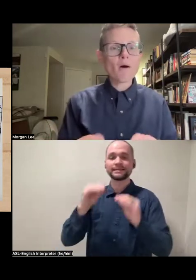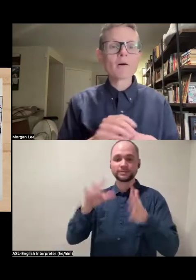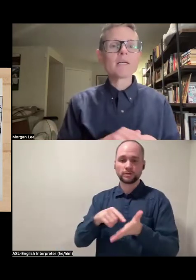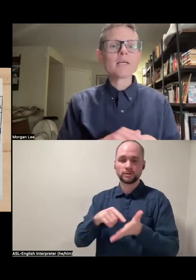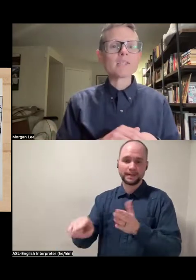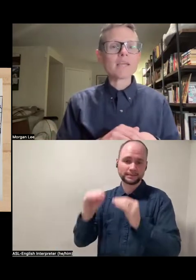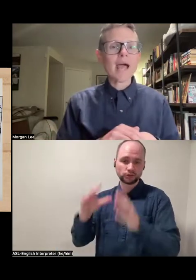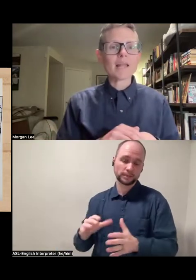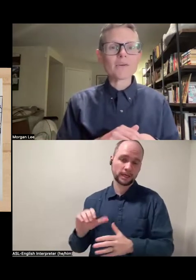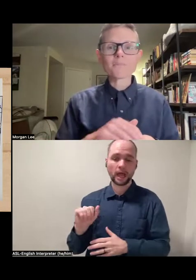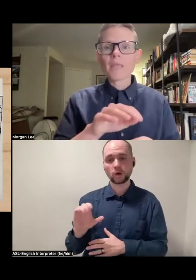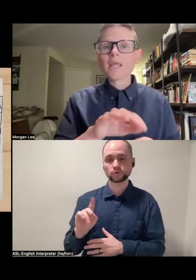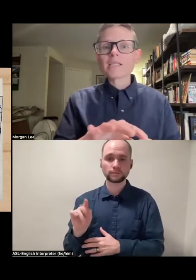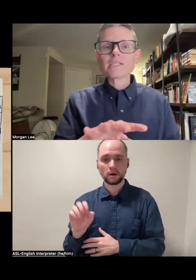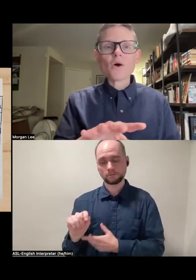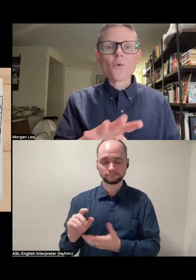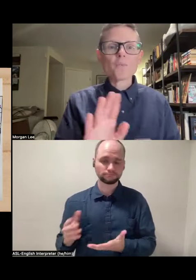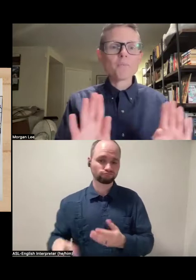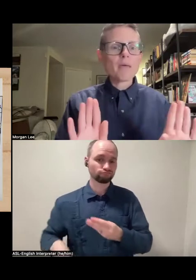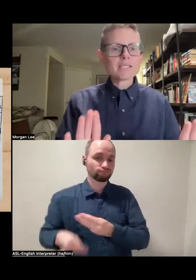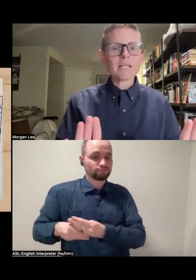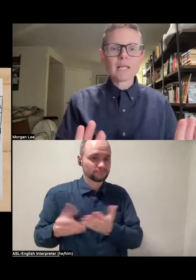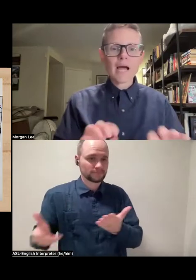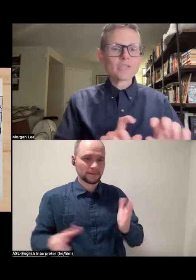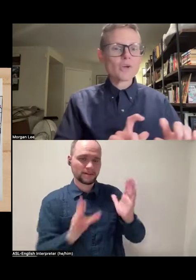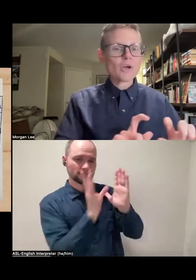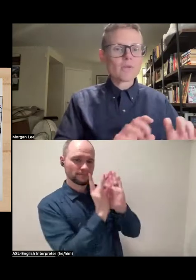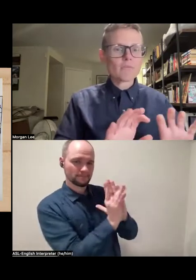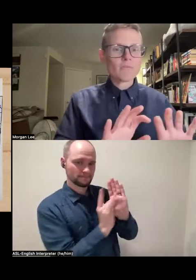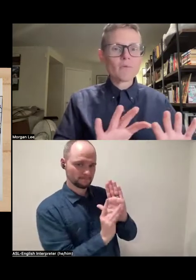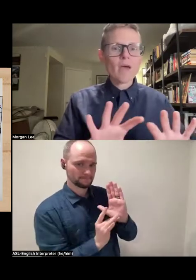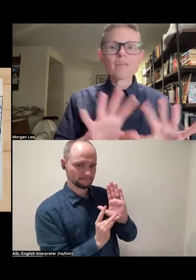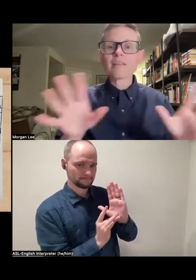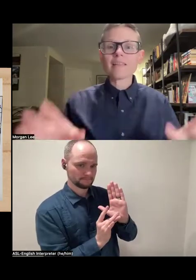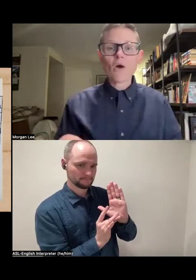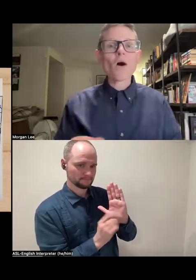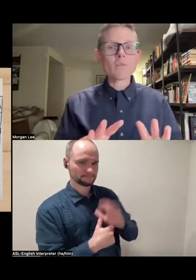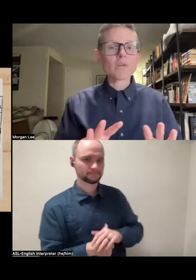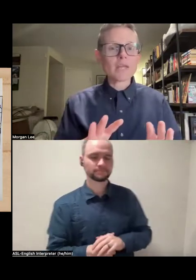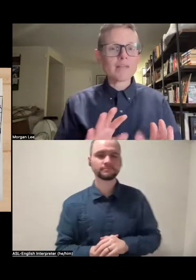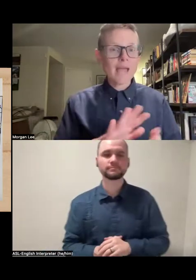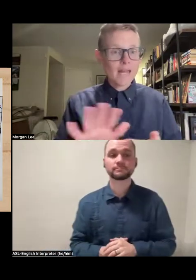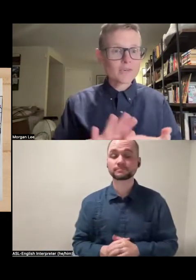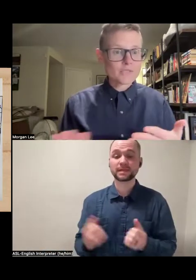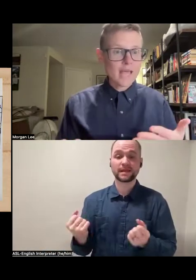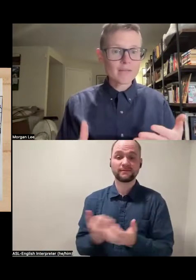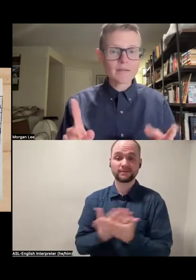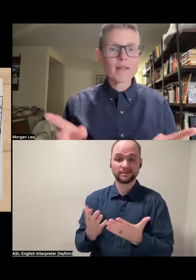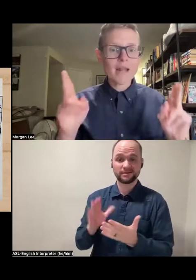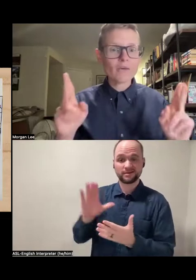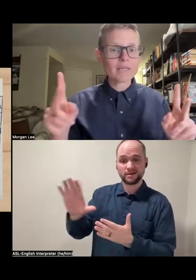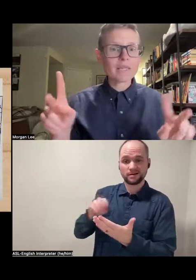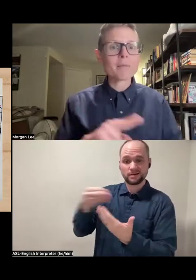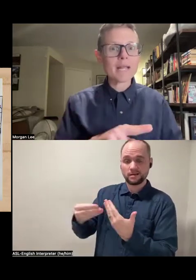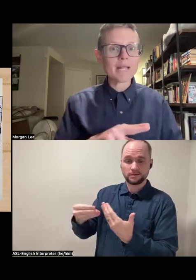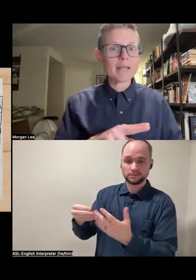accoutrement to the calendar. So basically I took everything that they offered in the calendar set, cut